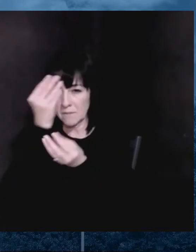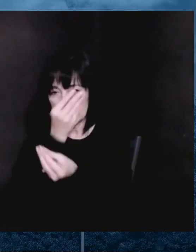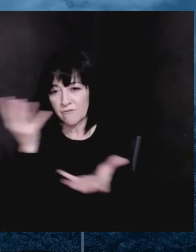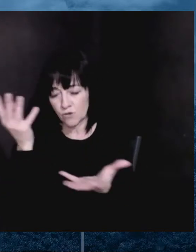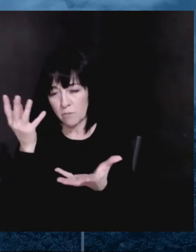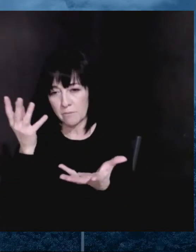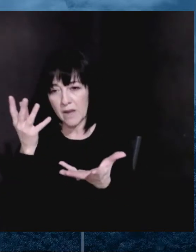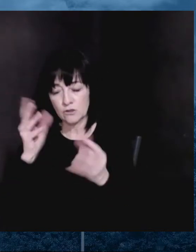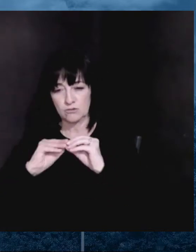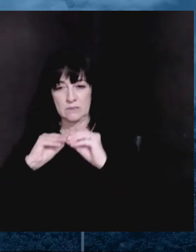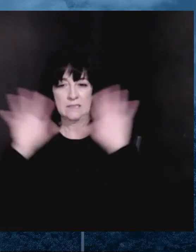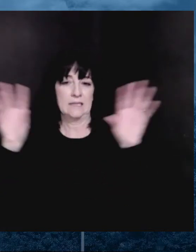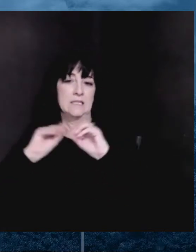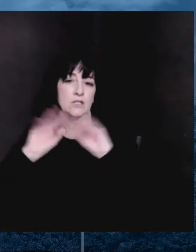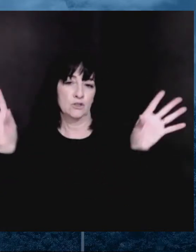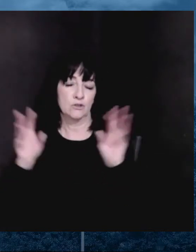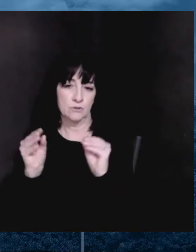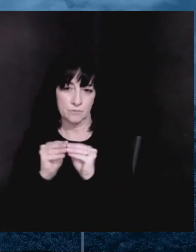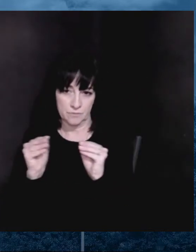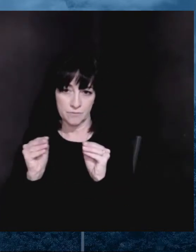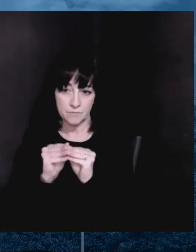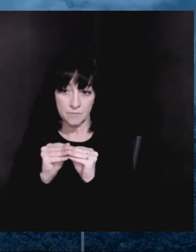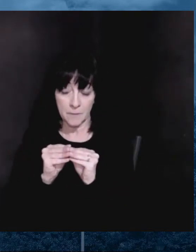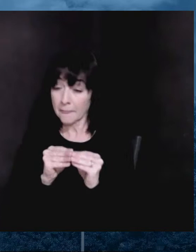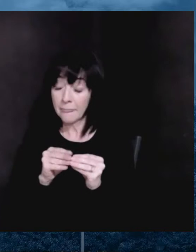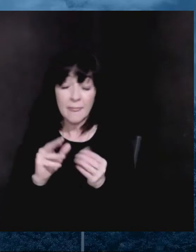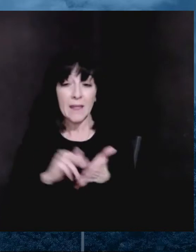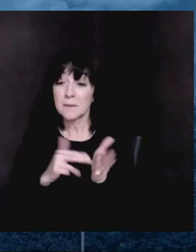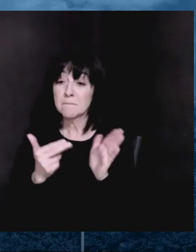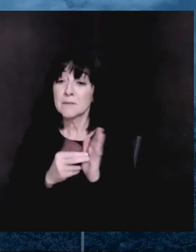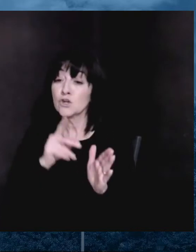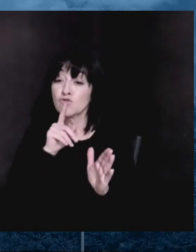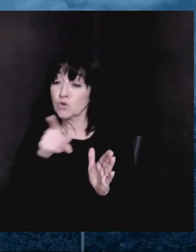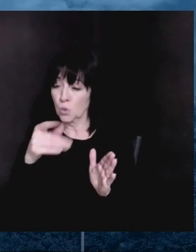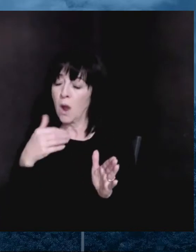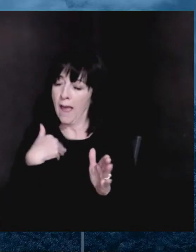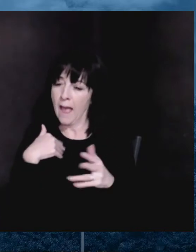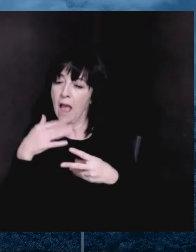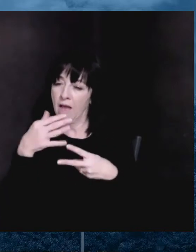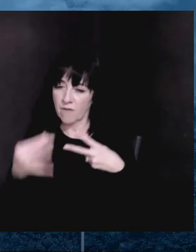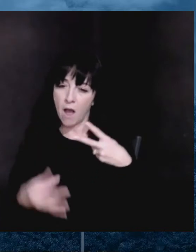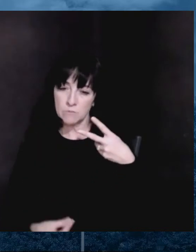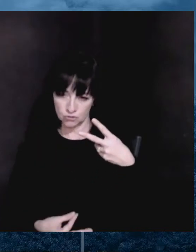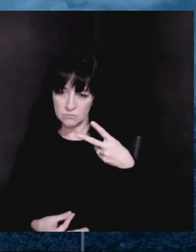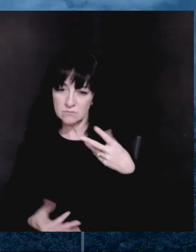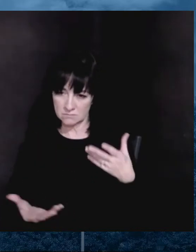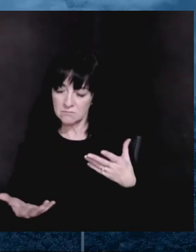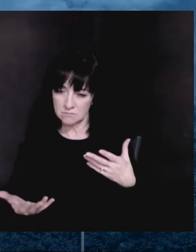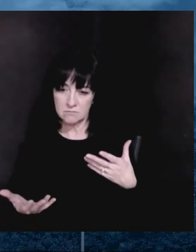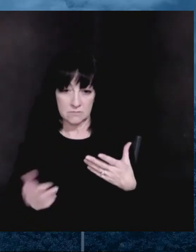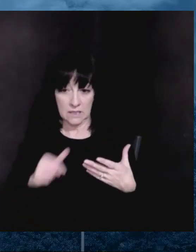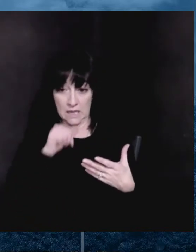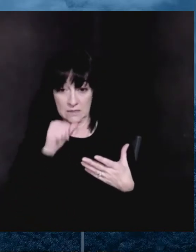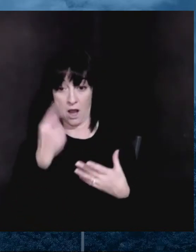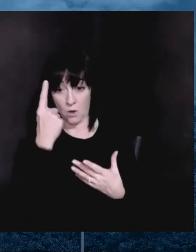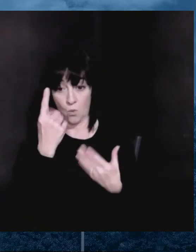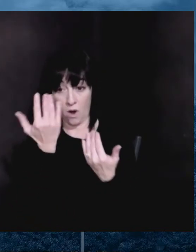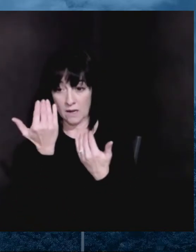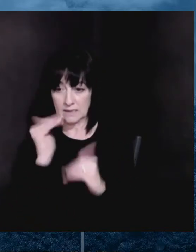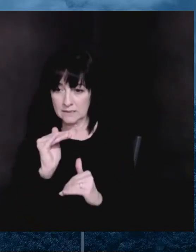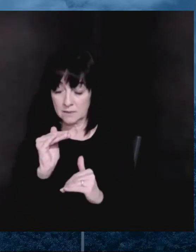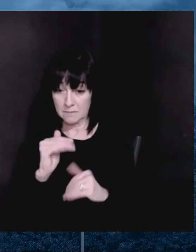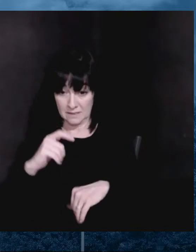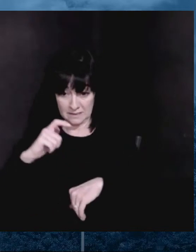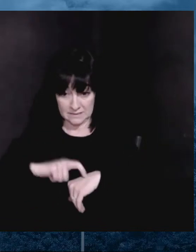that there are going to be multiple options for you to get vaccinated. It's not time yet for